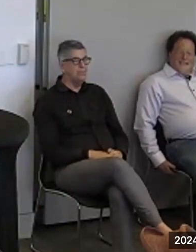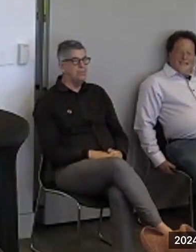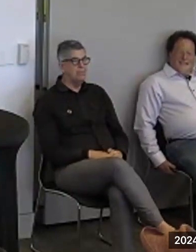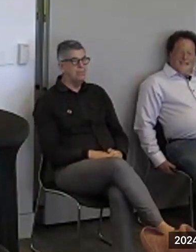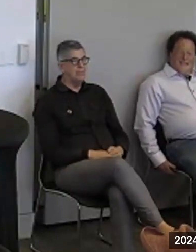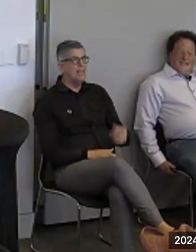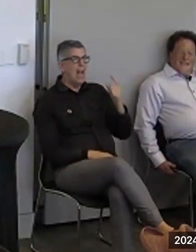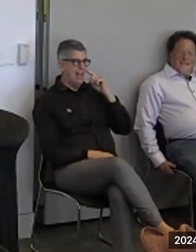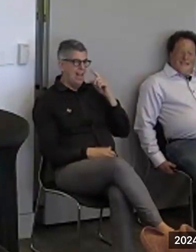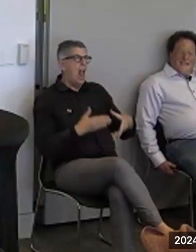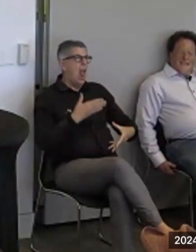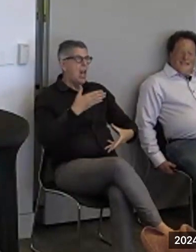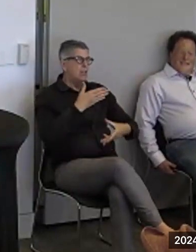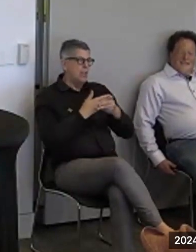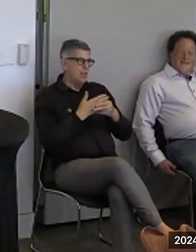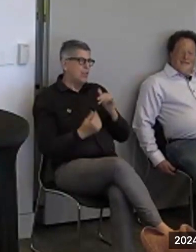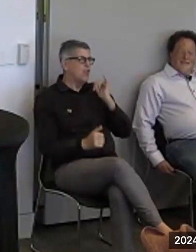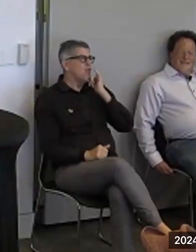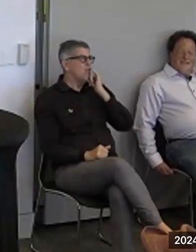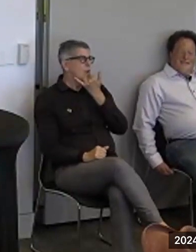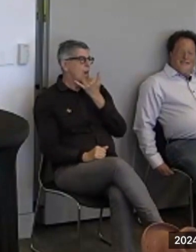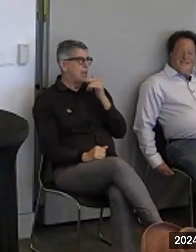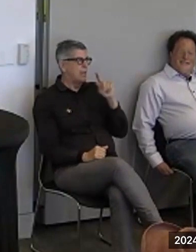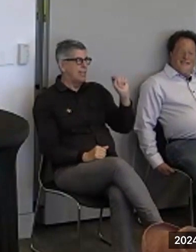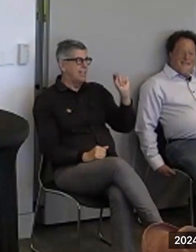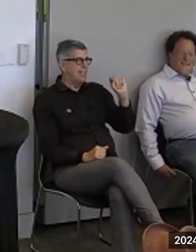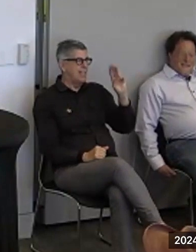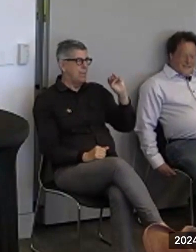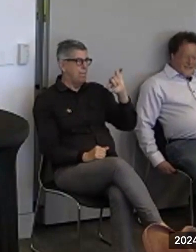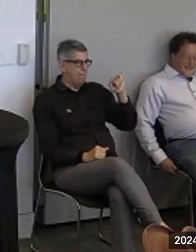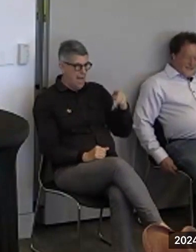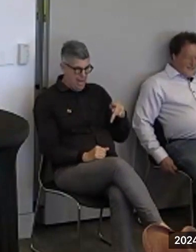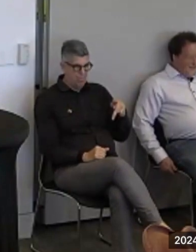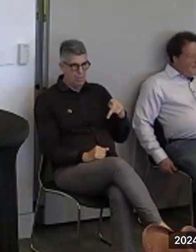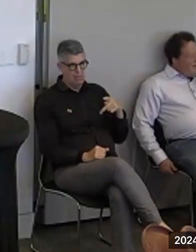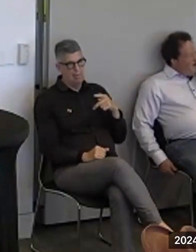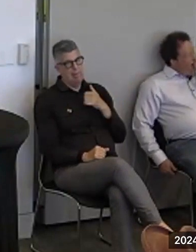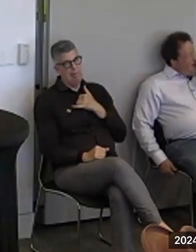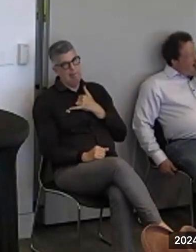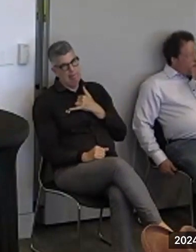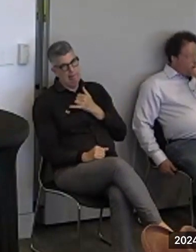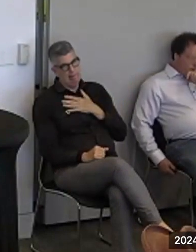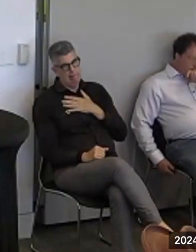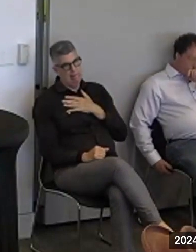loaded the wrong TMAP in here, and now it's not like, that's disappointing.